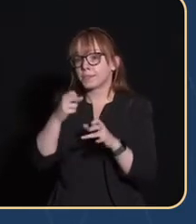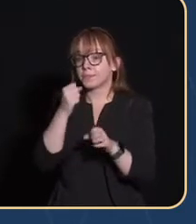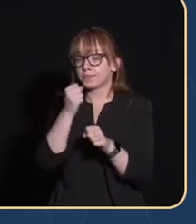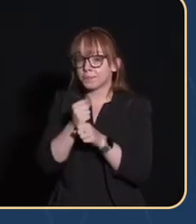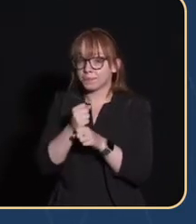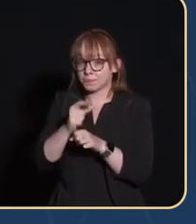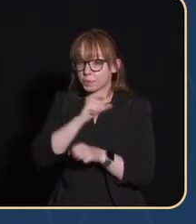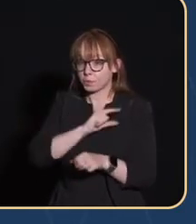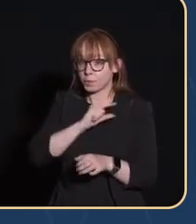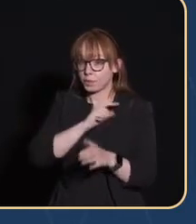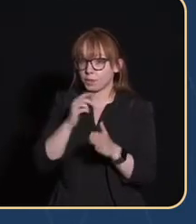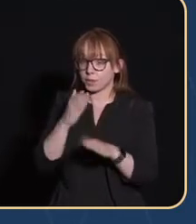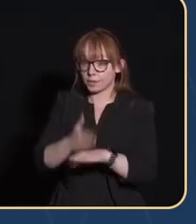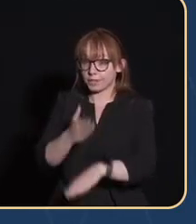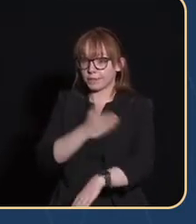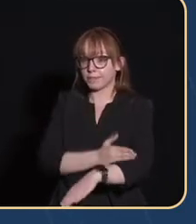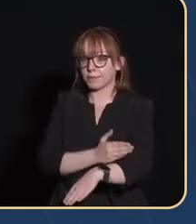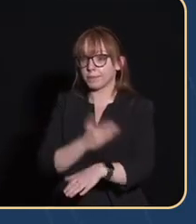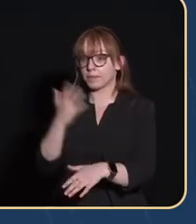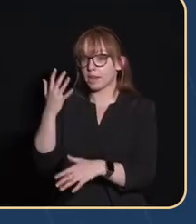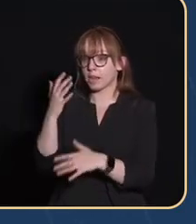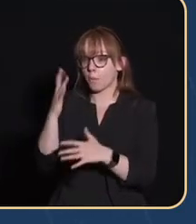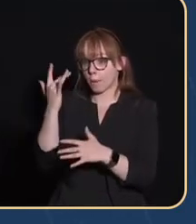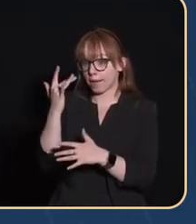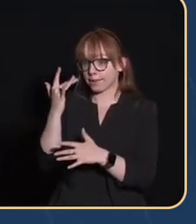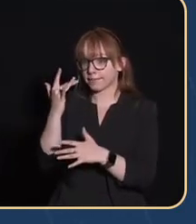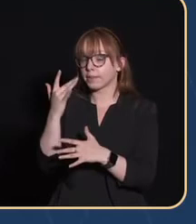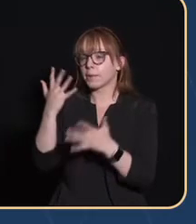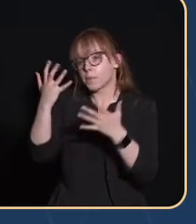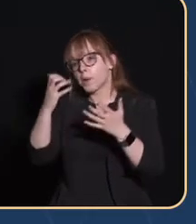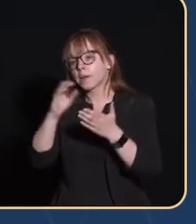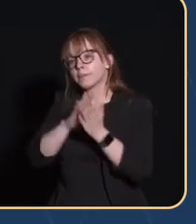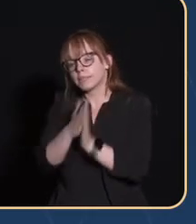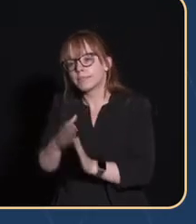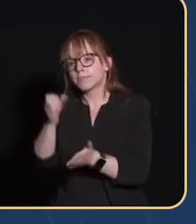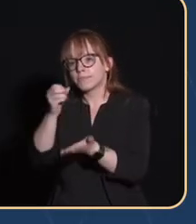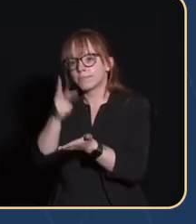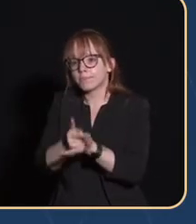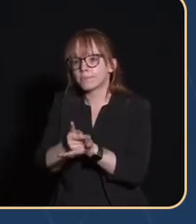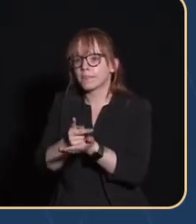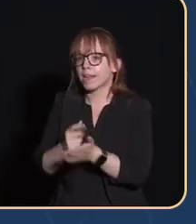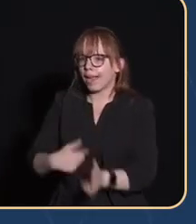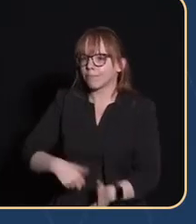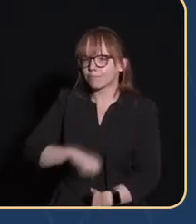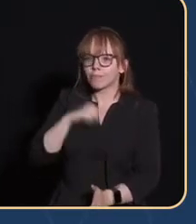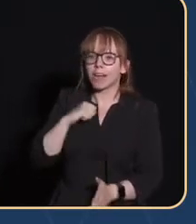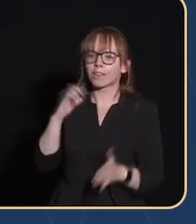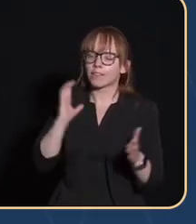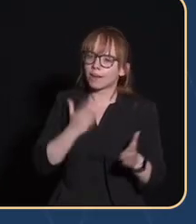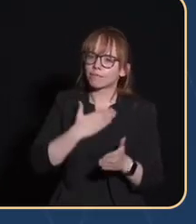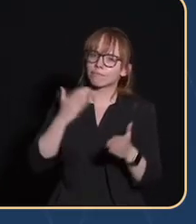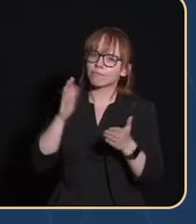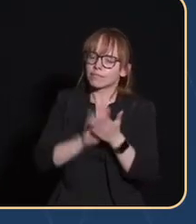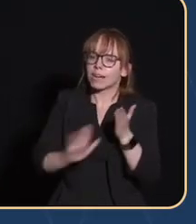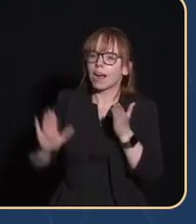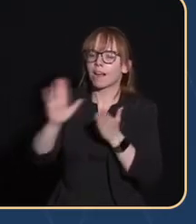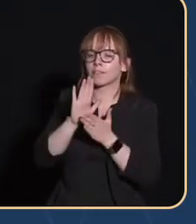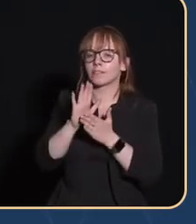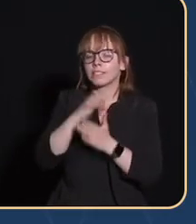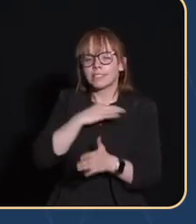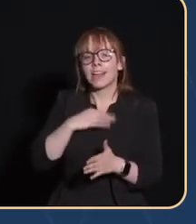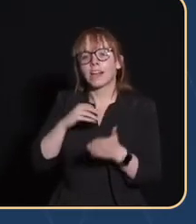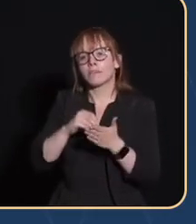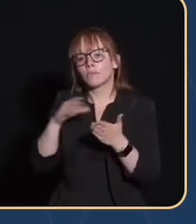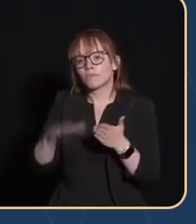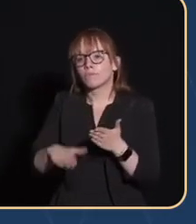in part by accreditation requirements. I'm proud of the dedication and resiliency shown by everyone at the college as we went